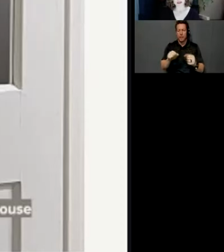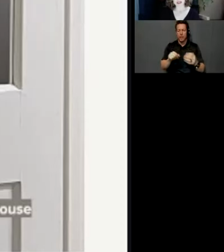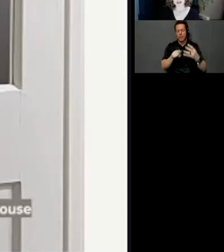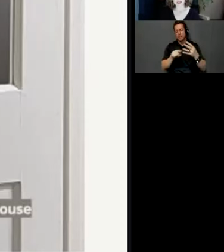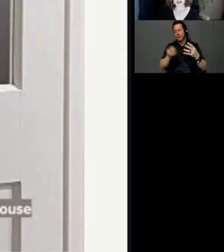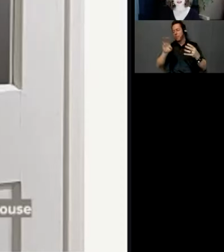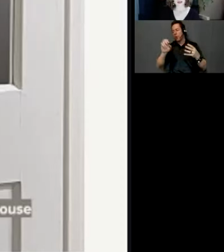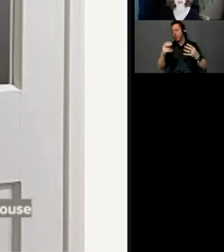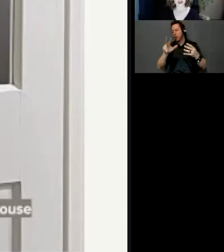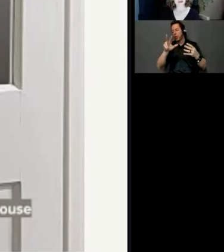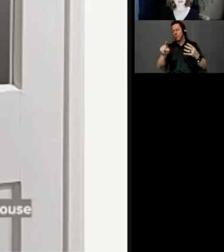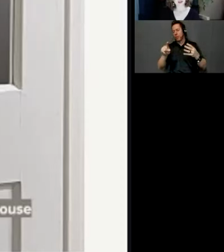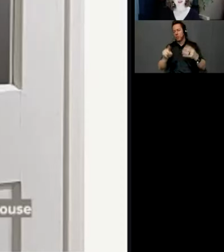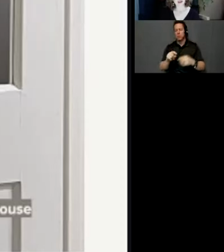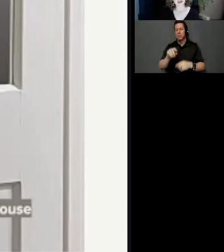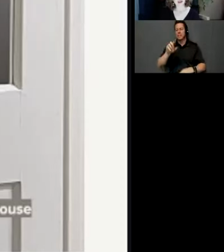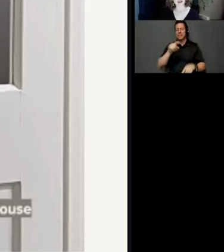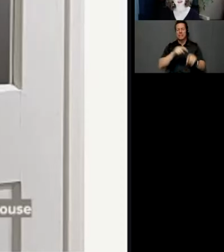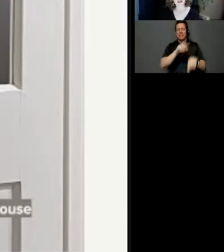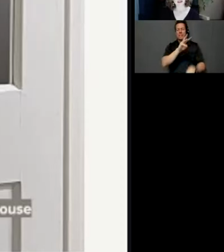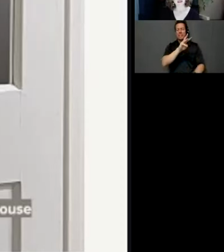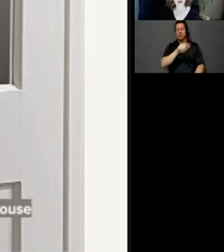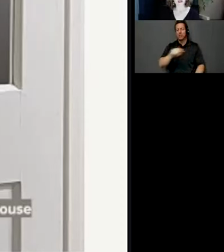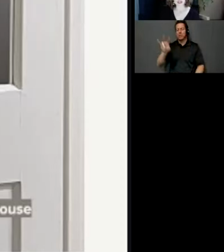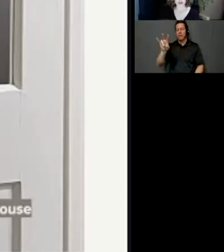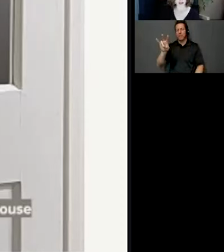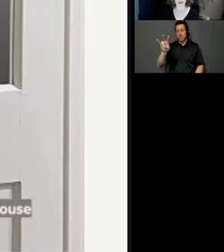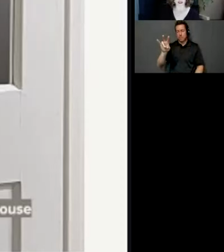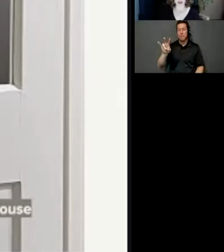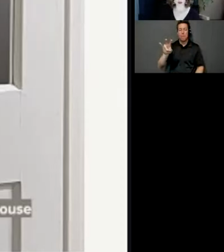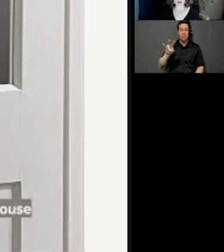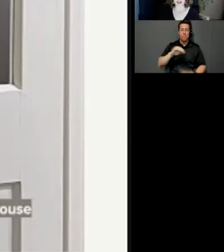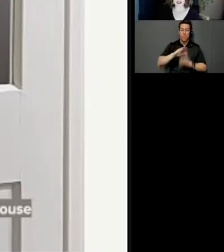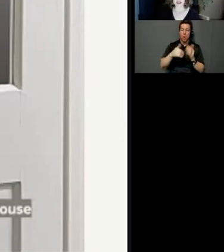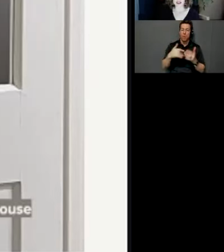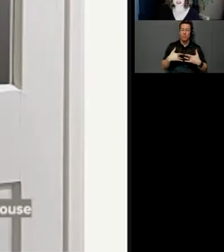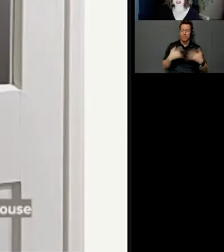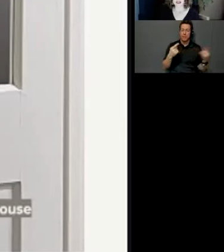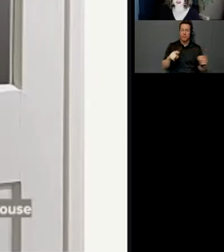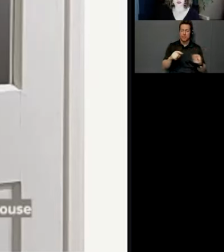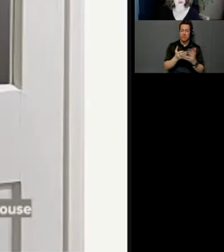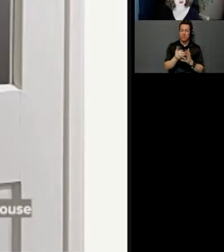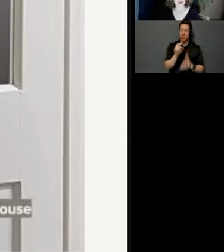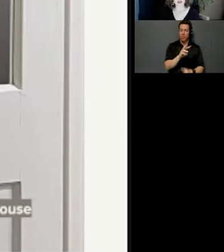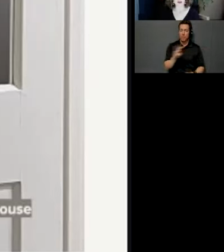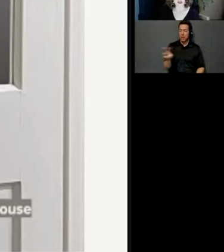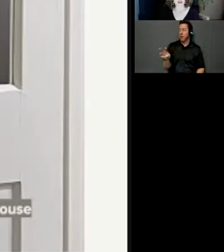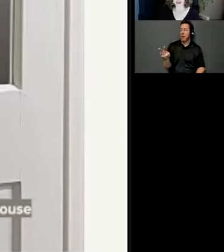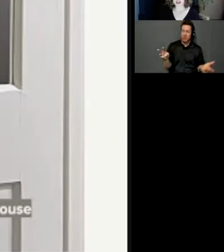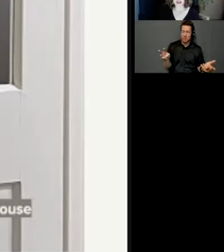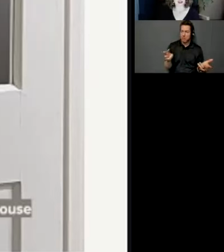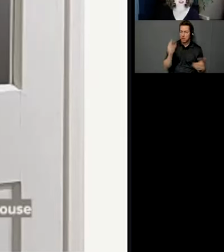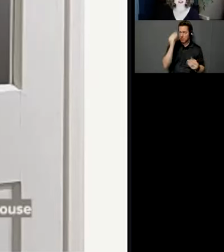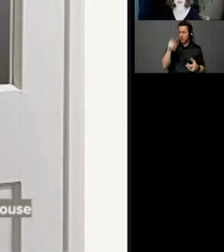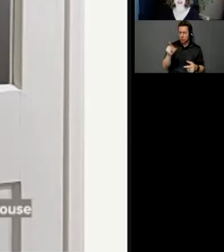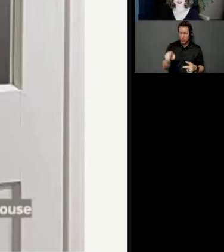from 6 to 7 p.m. And all of these events are on our website. So, any information you